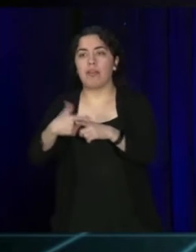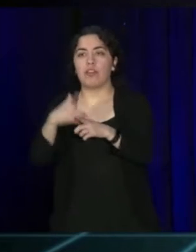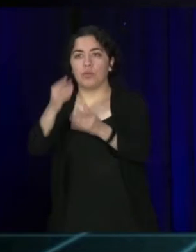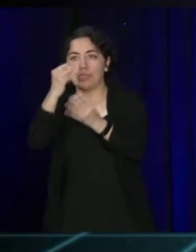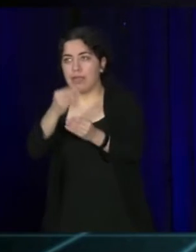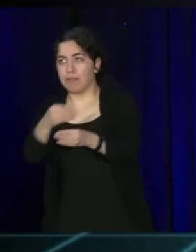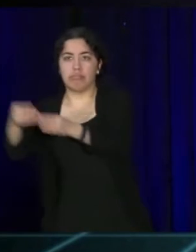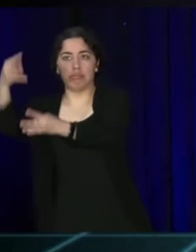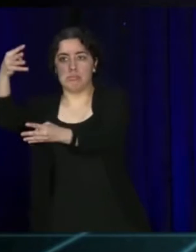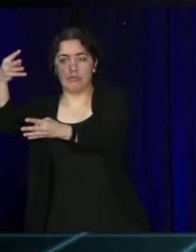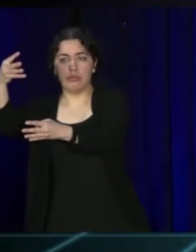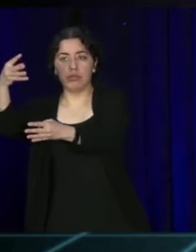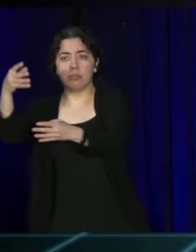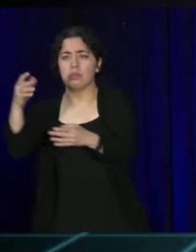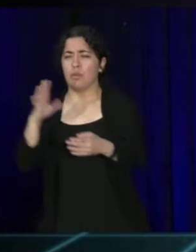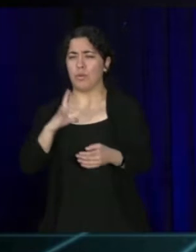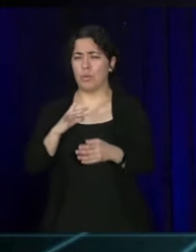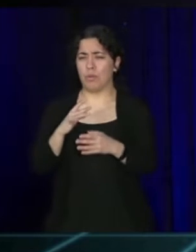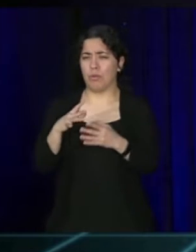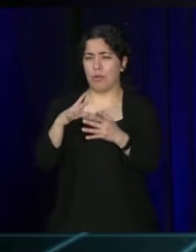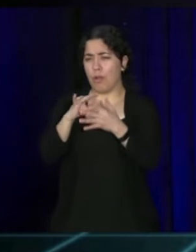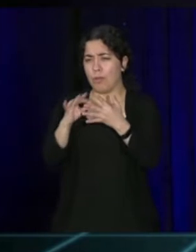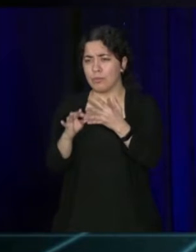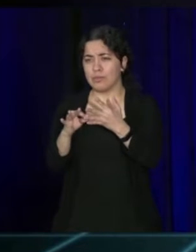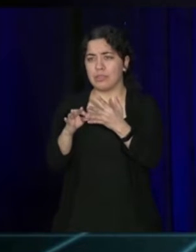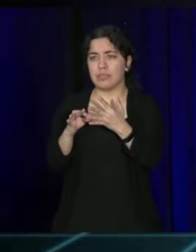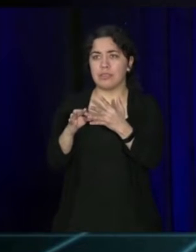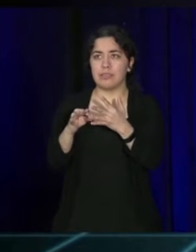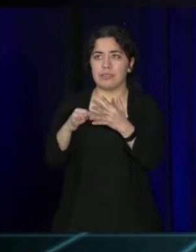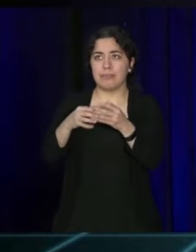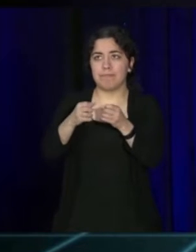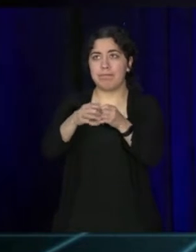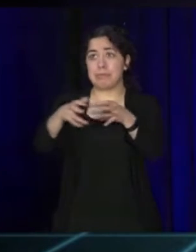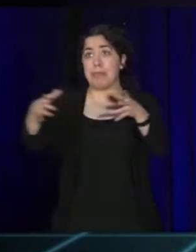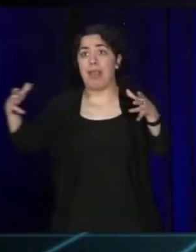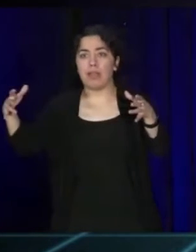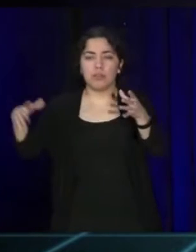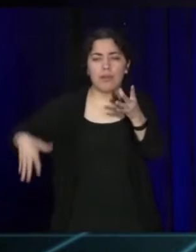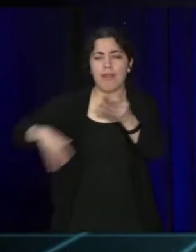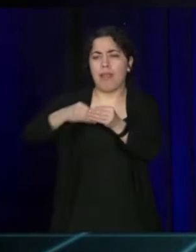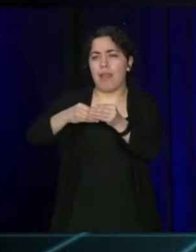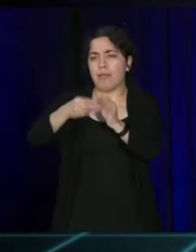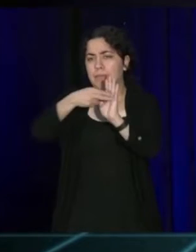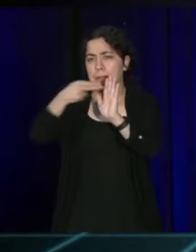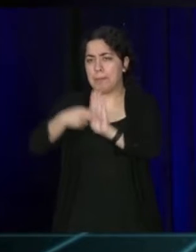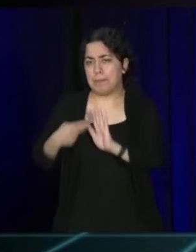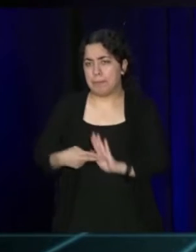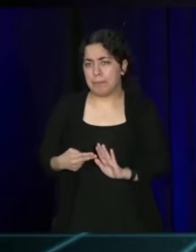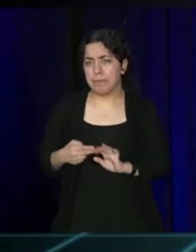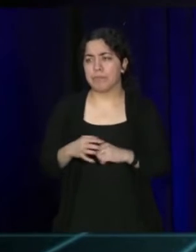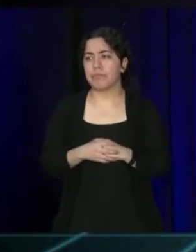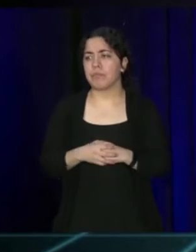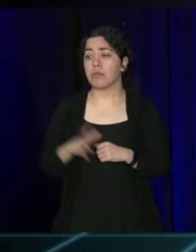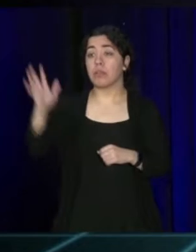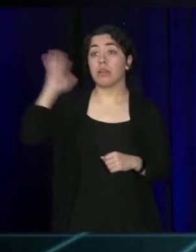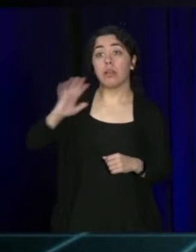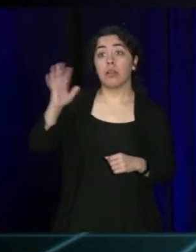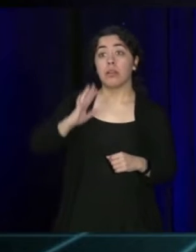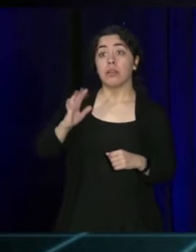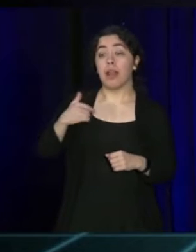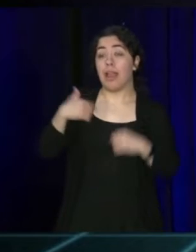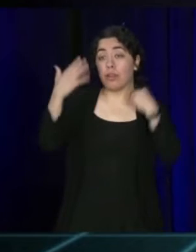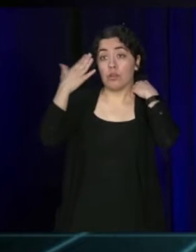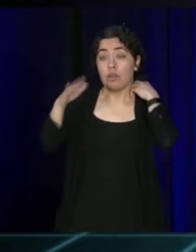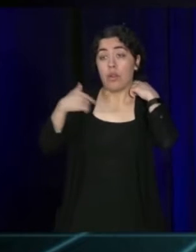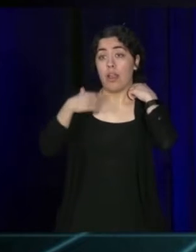to expand and add a bunch of labels. And I didn't know I wasn't up on the vibe